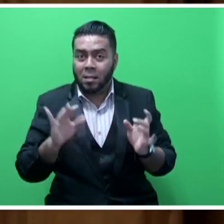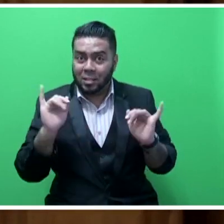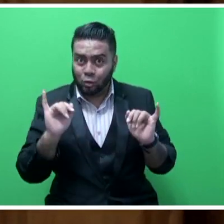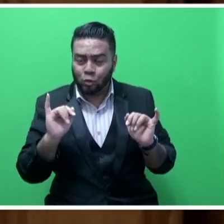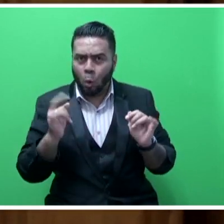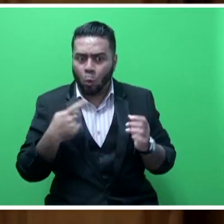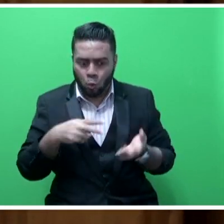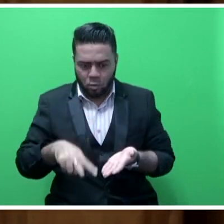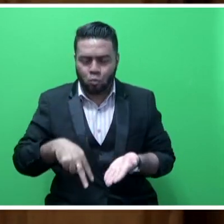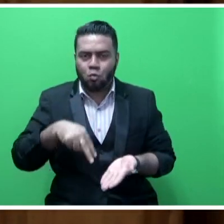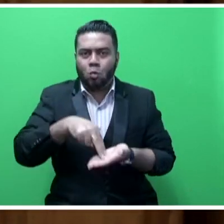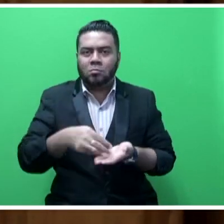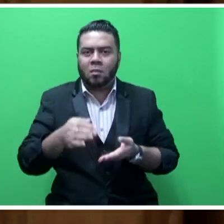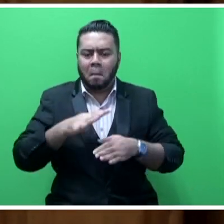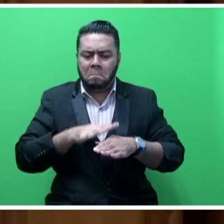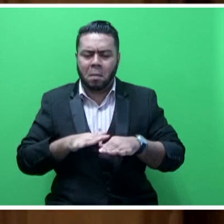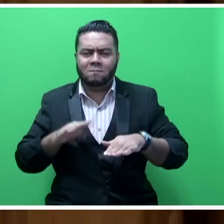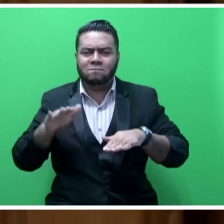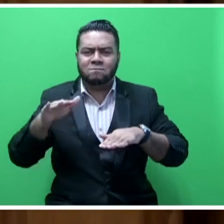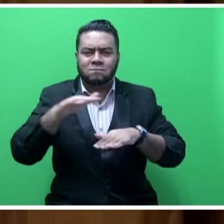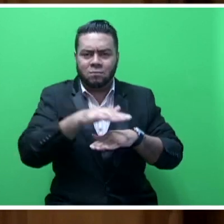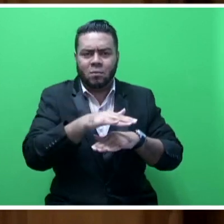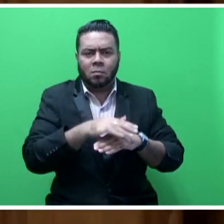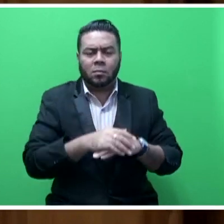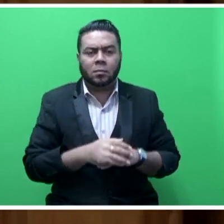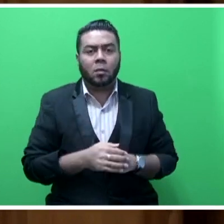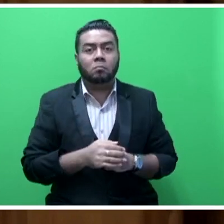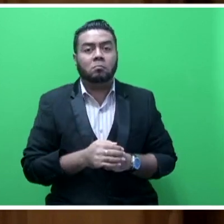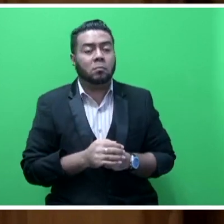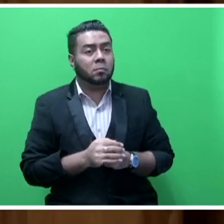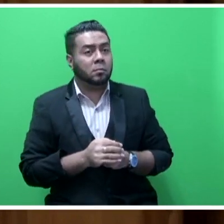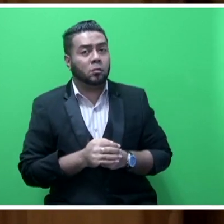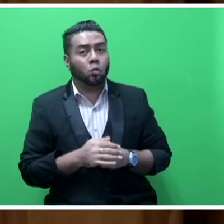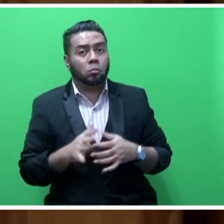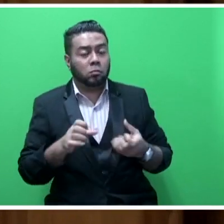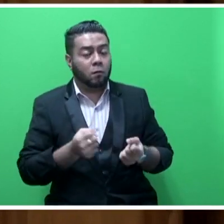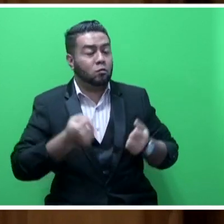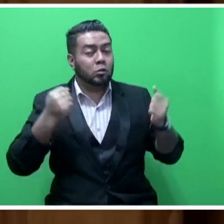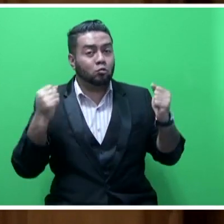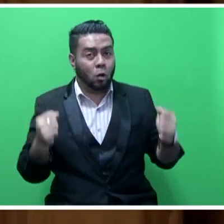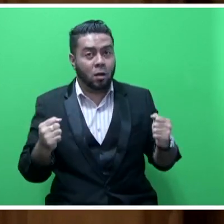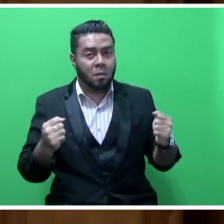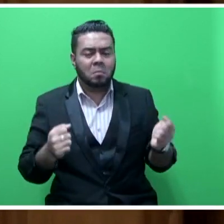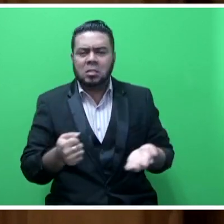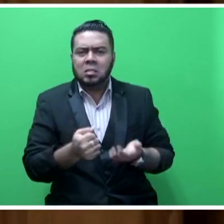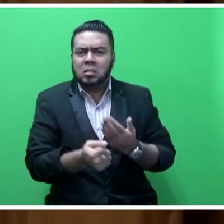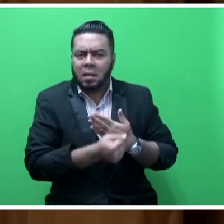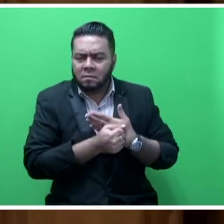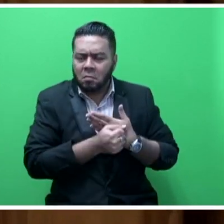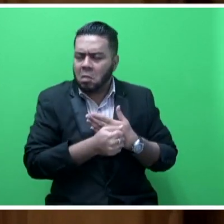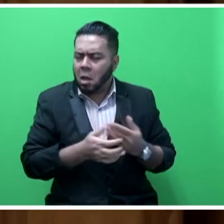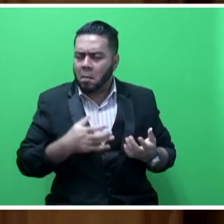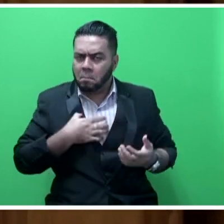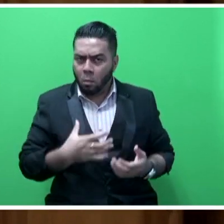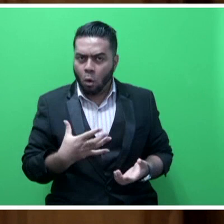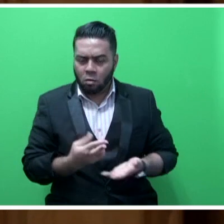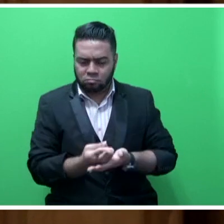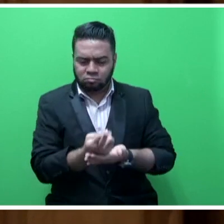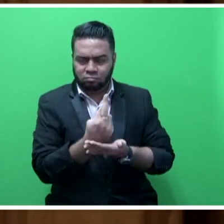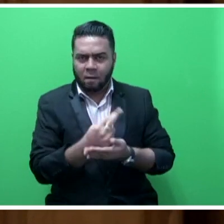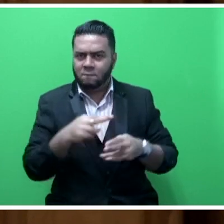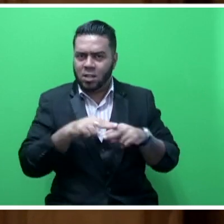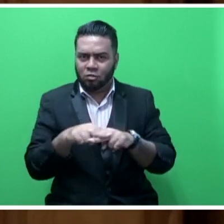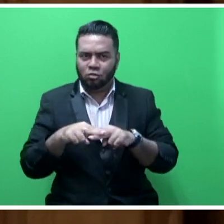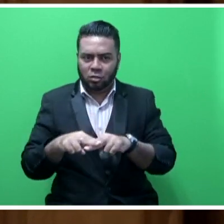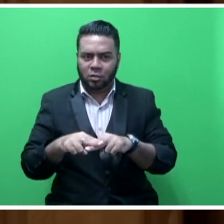we rose above the uncertainties, the anxieties to a stronger, safer, and more resilient